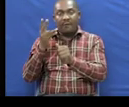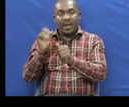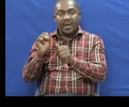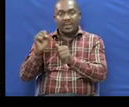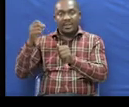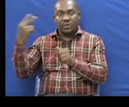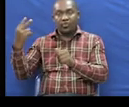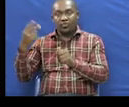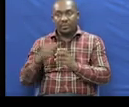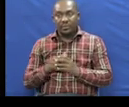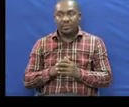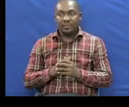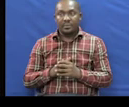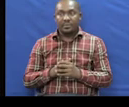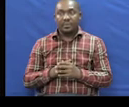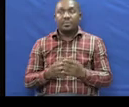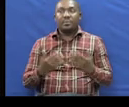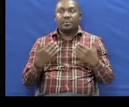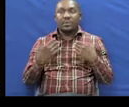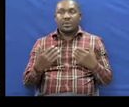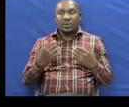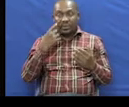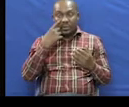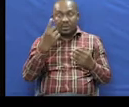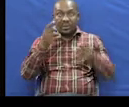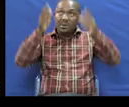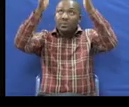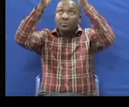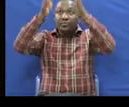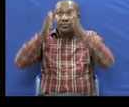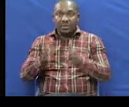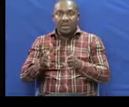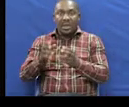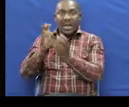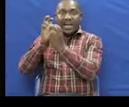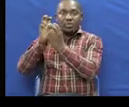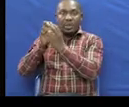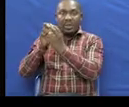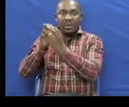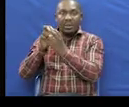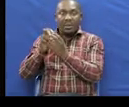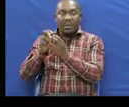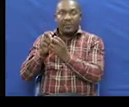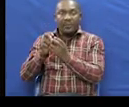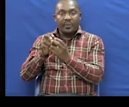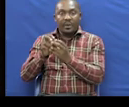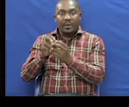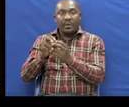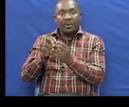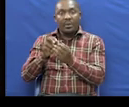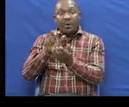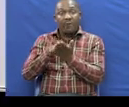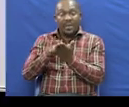4S2. So, as you can see, this electronic configuration of the first